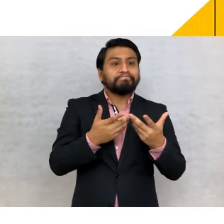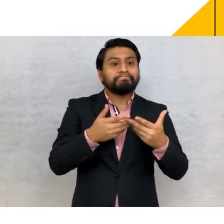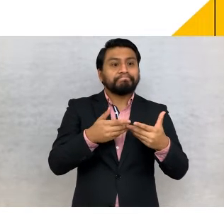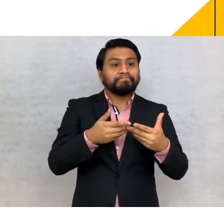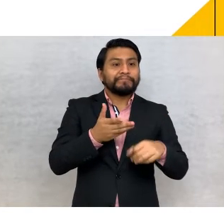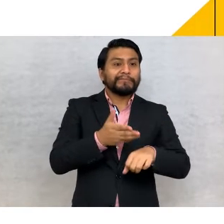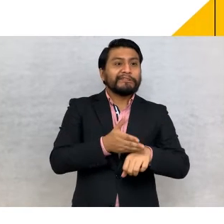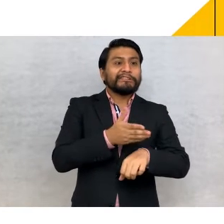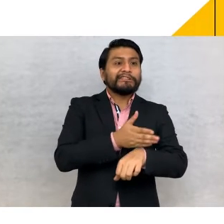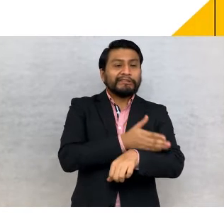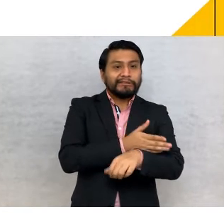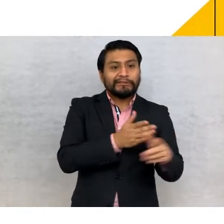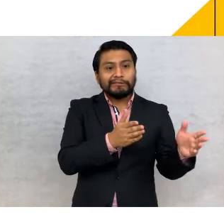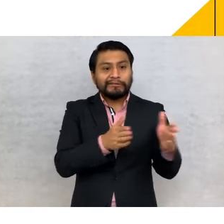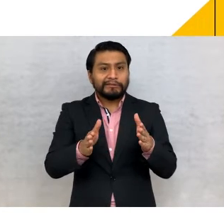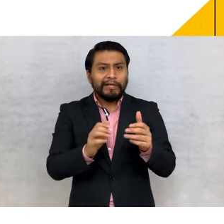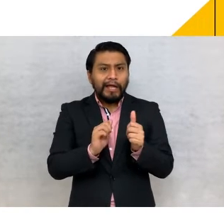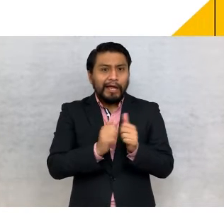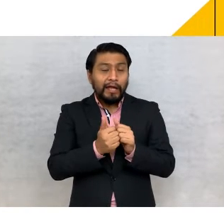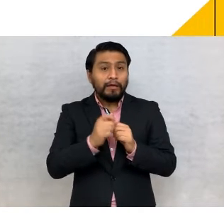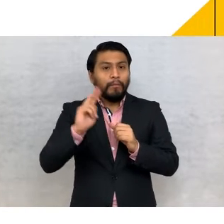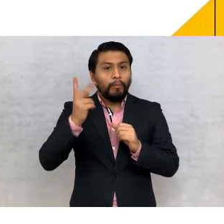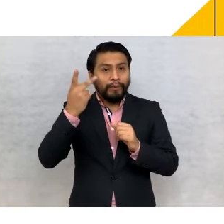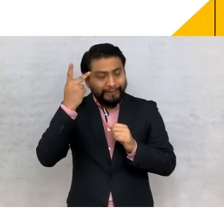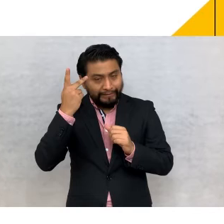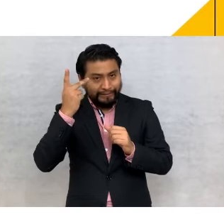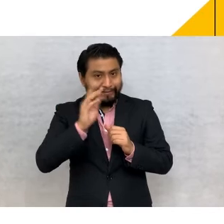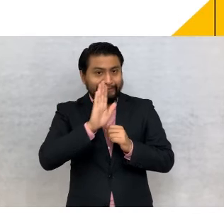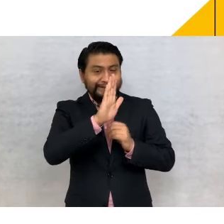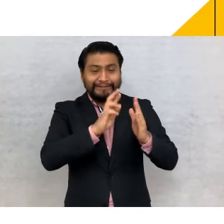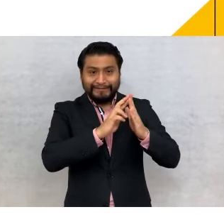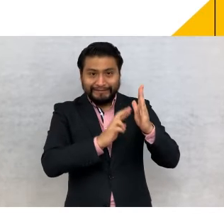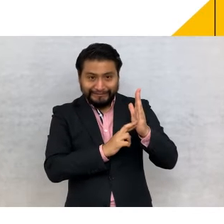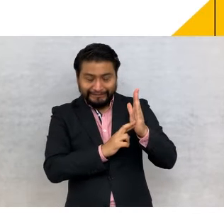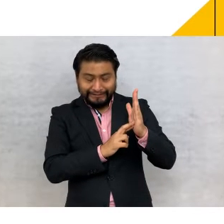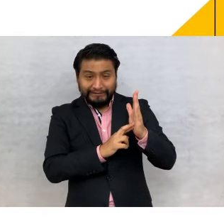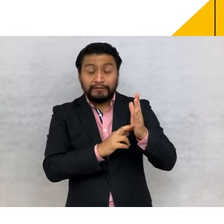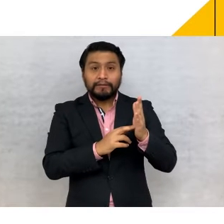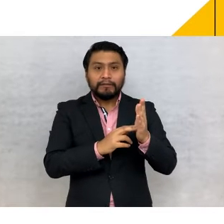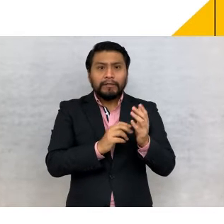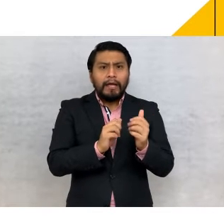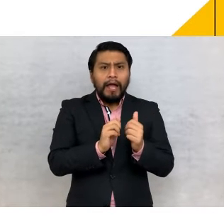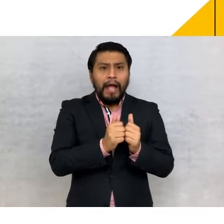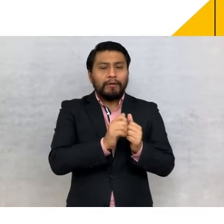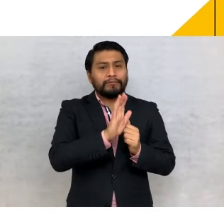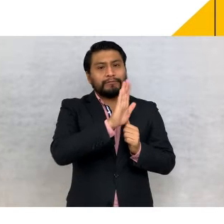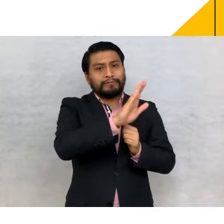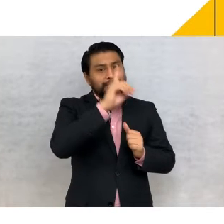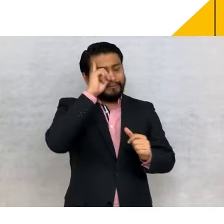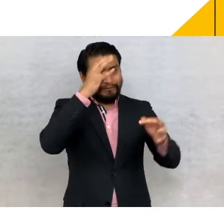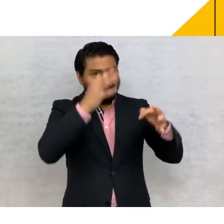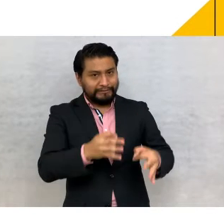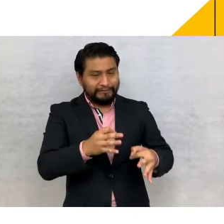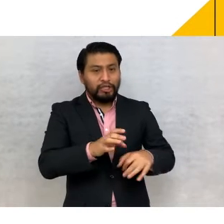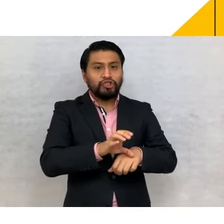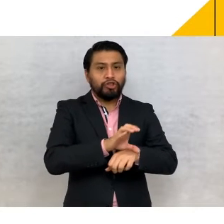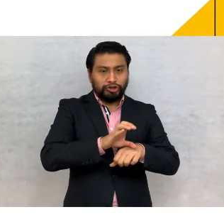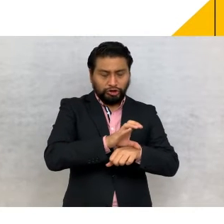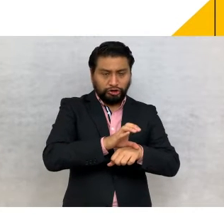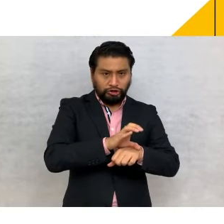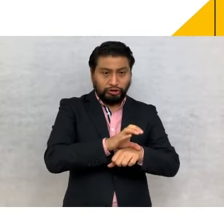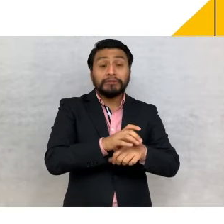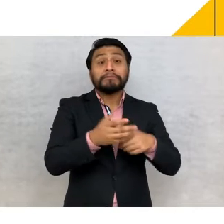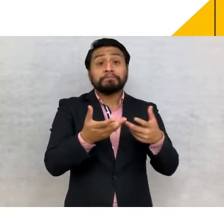of biopolitical strategies conditioned by a marked influence of the Catholic Church, from which